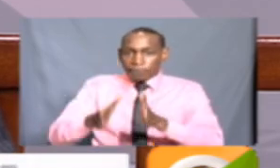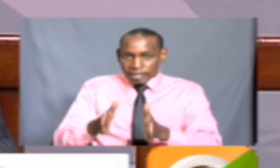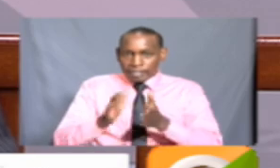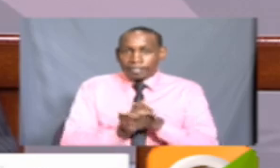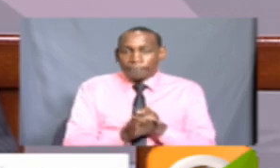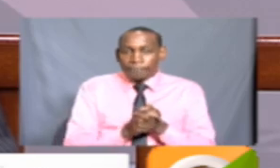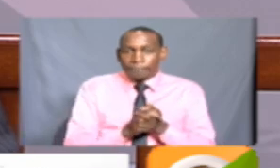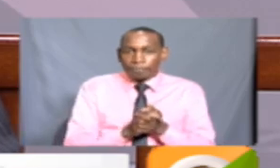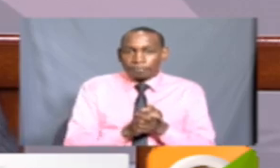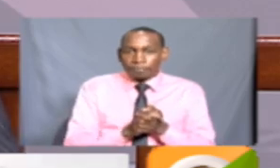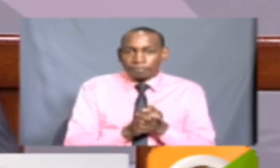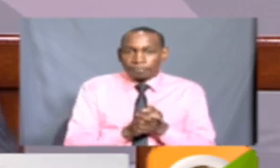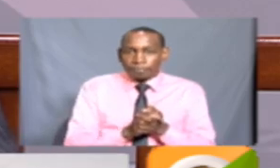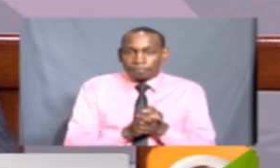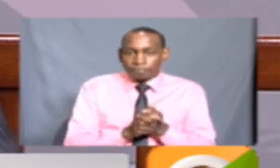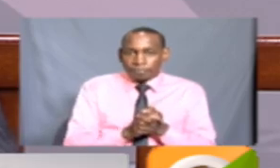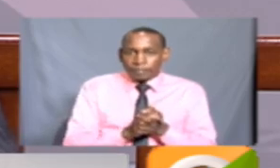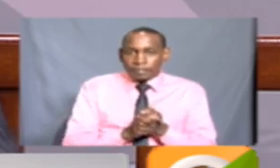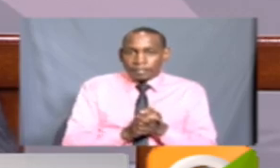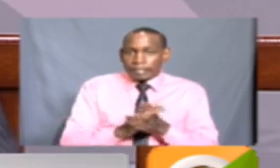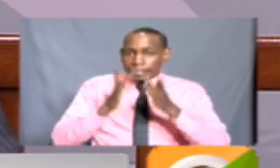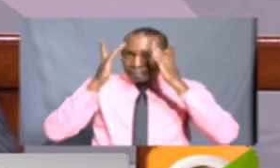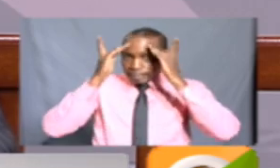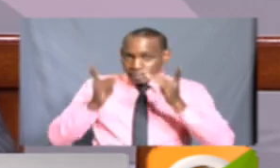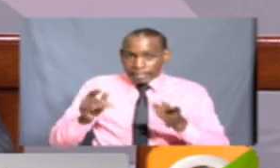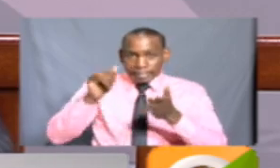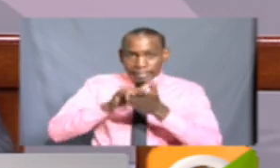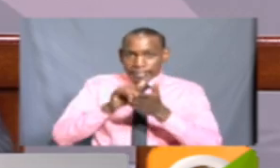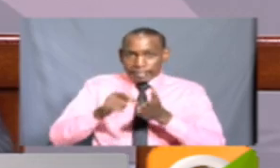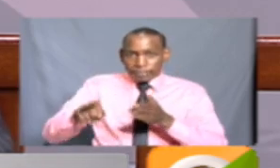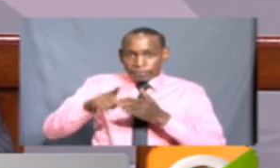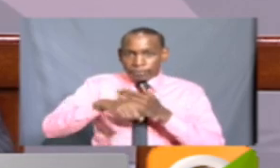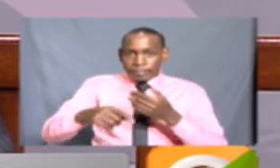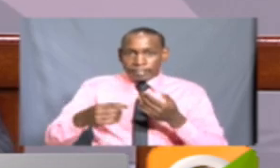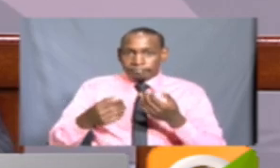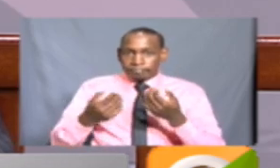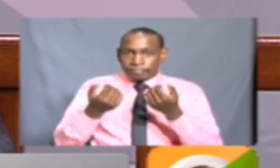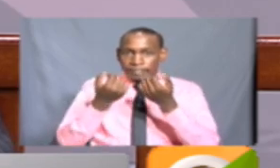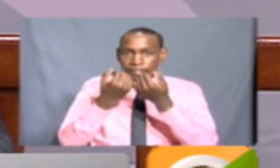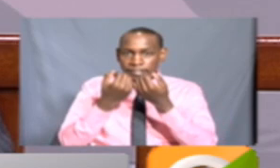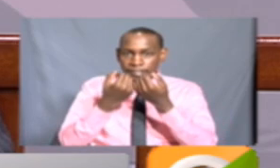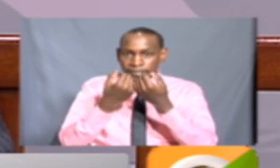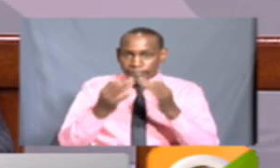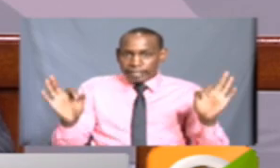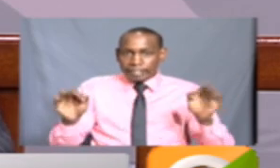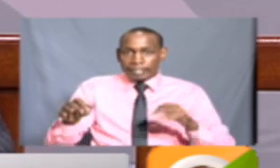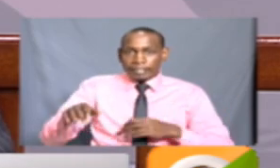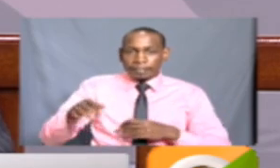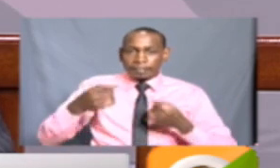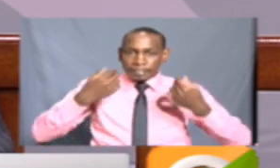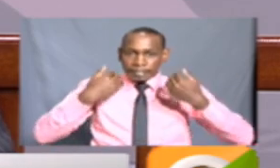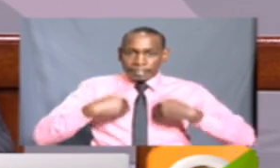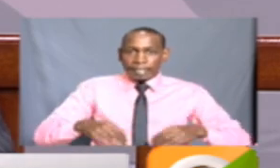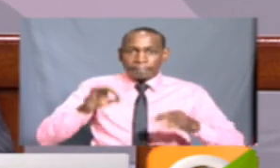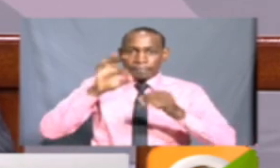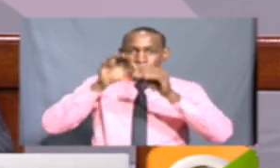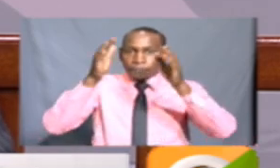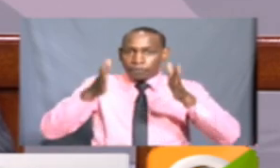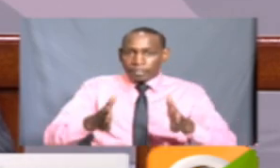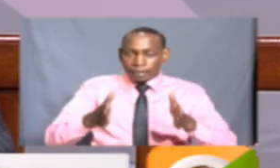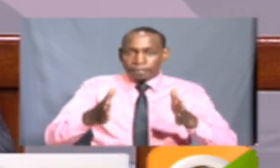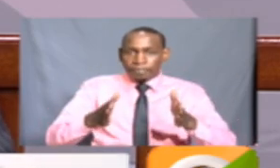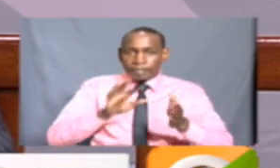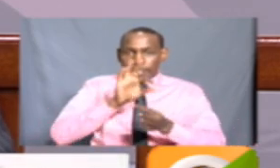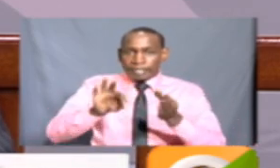quite resolute and said, we are liberating ourselves. And this is how I want to see it, that the electorate in